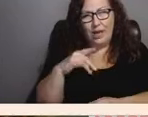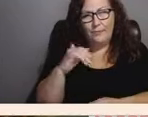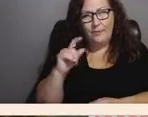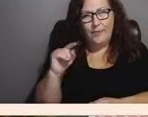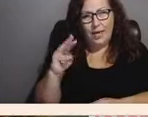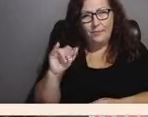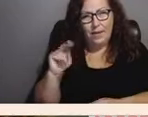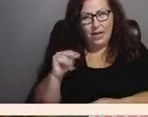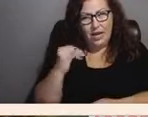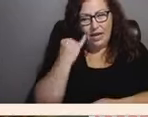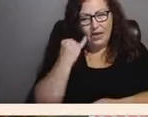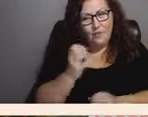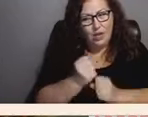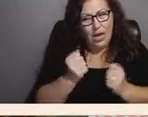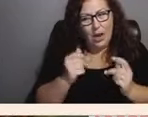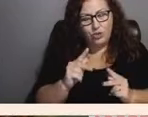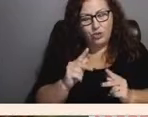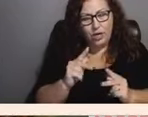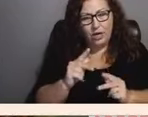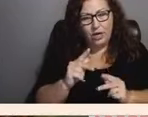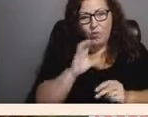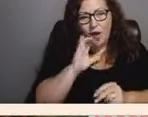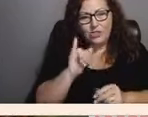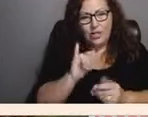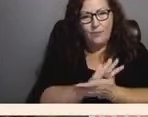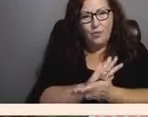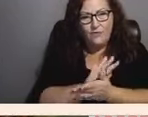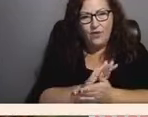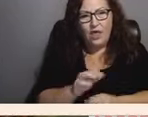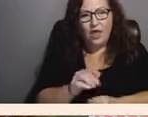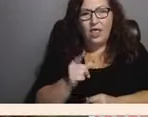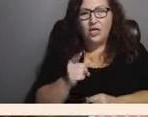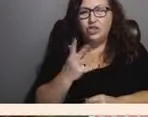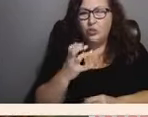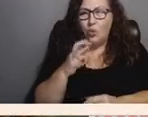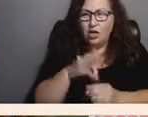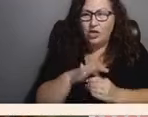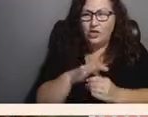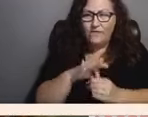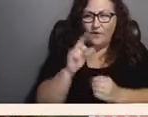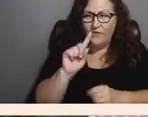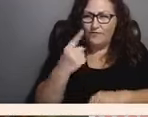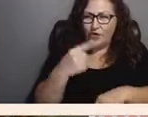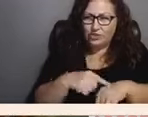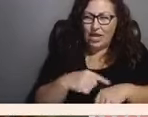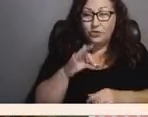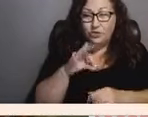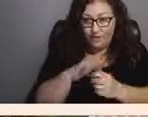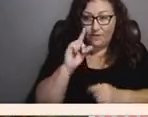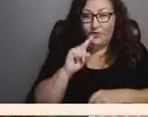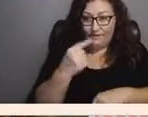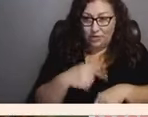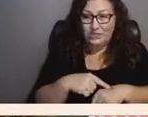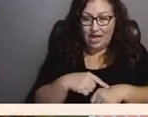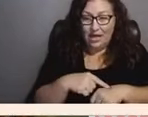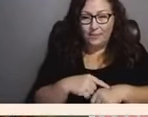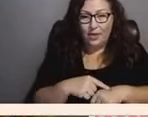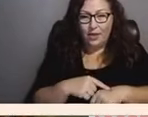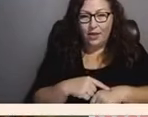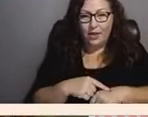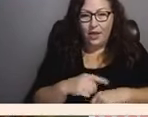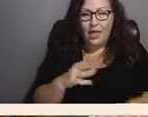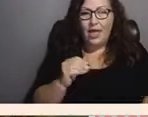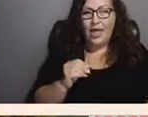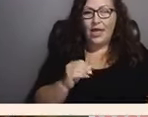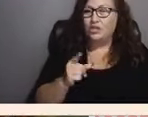movie, and there was a scene where she had wanted to vote it for the first time. She voted for the first time. And she